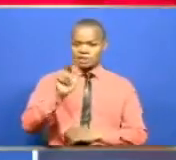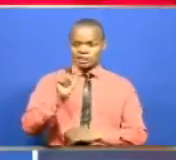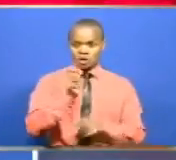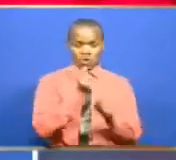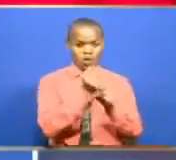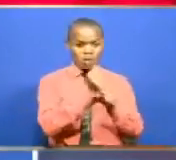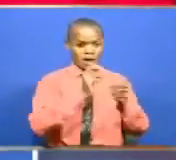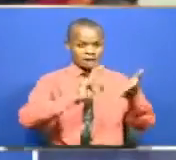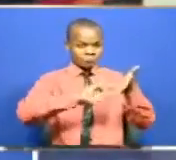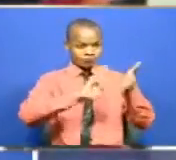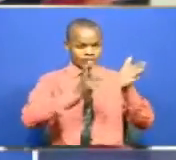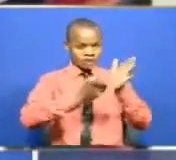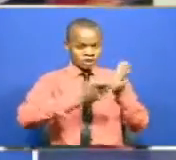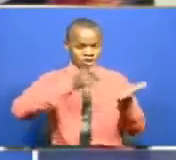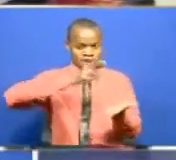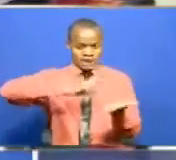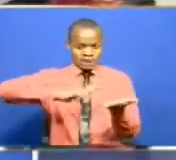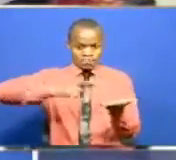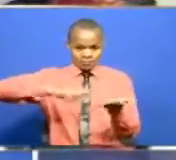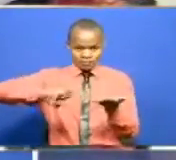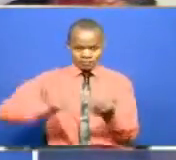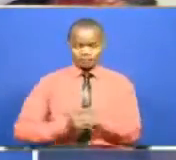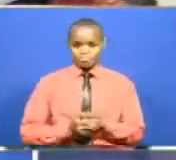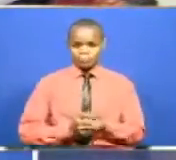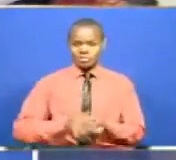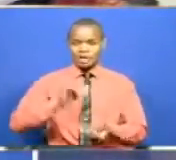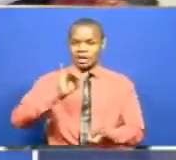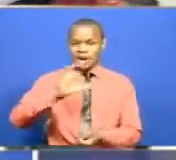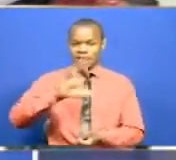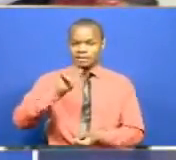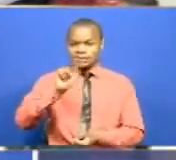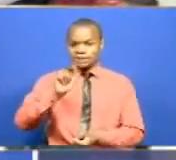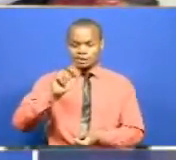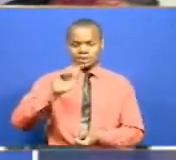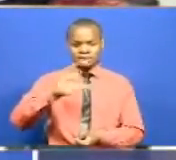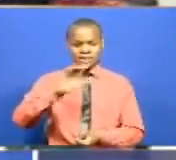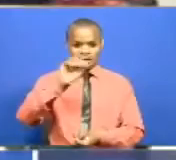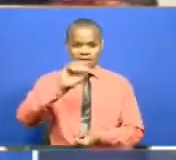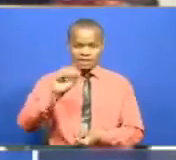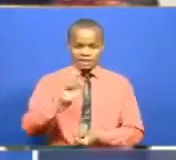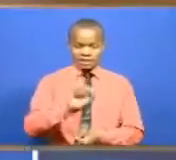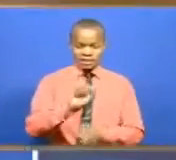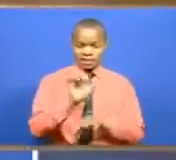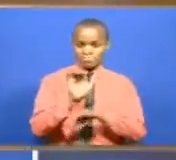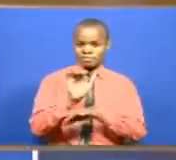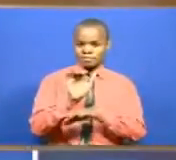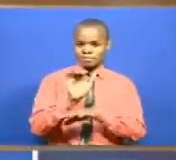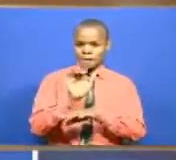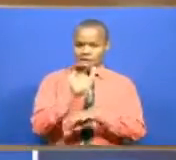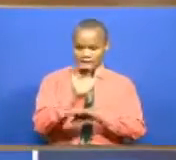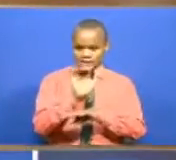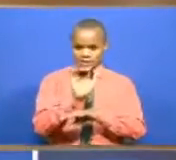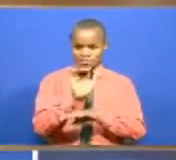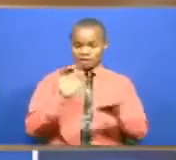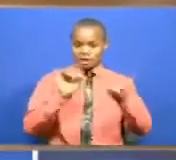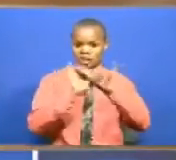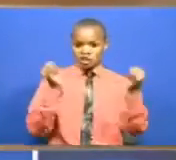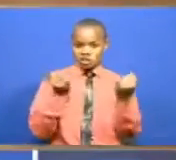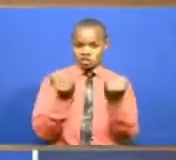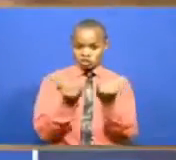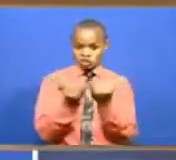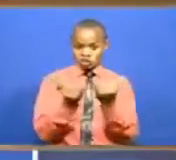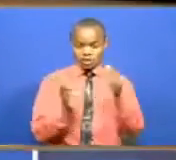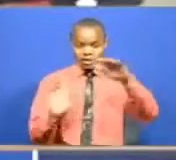contract signing. ICT Cabinet Secretary Joe Mucheru challenging institutions under the ministry that they will